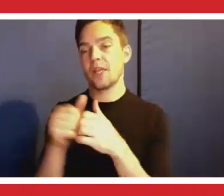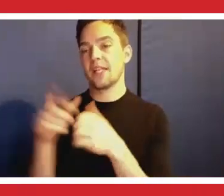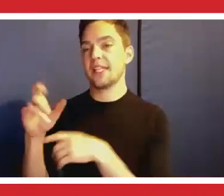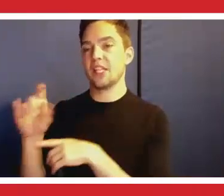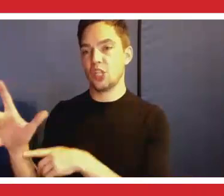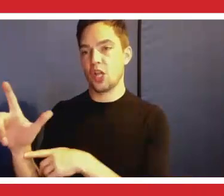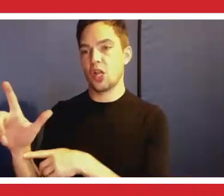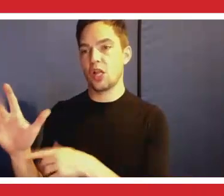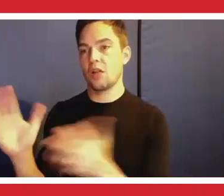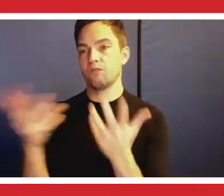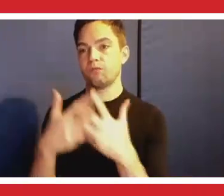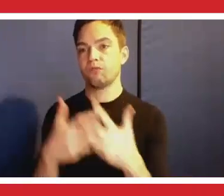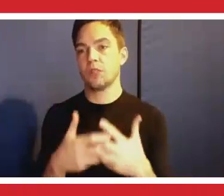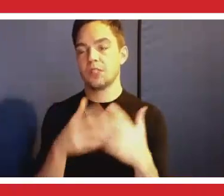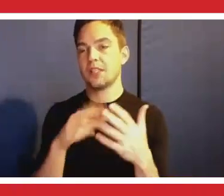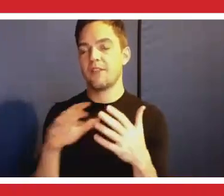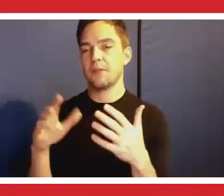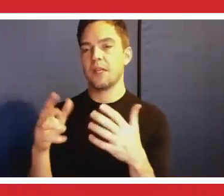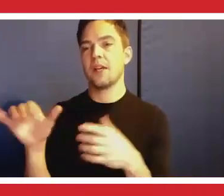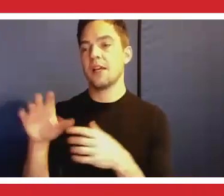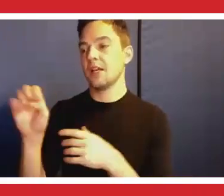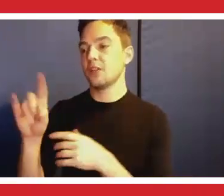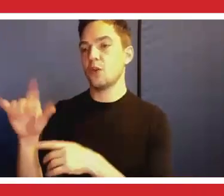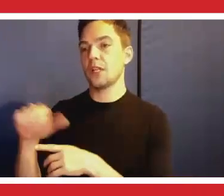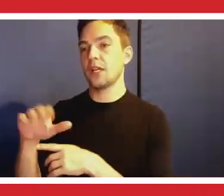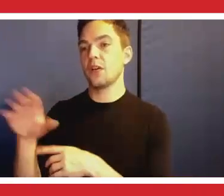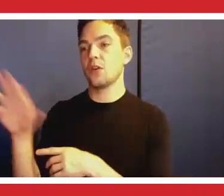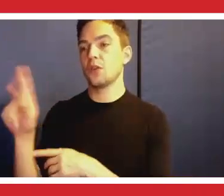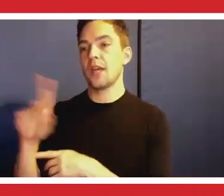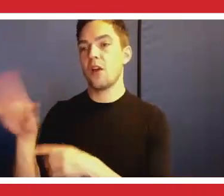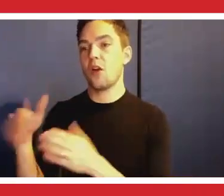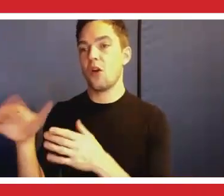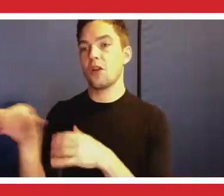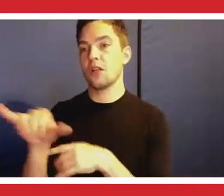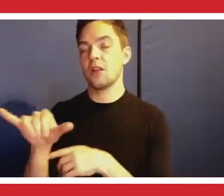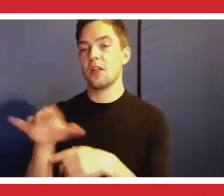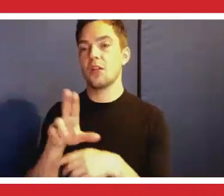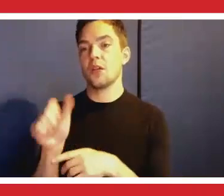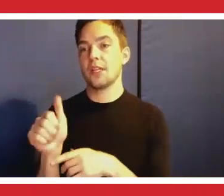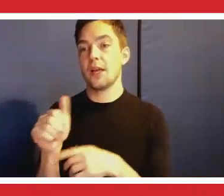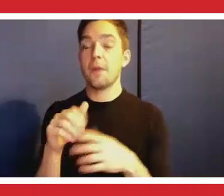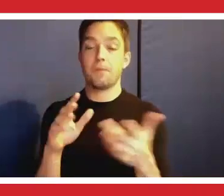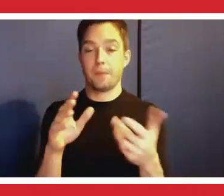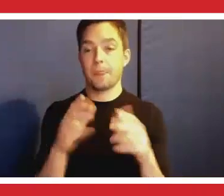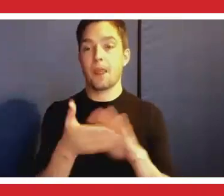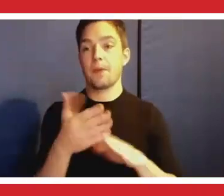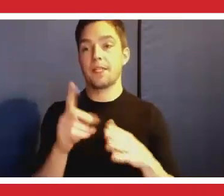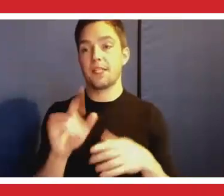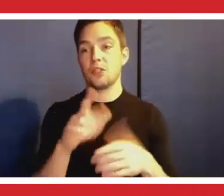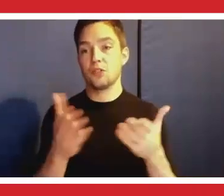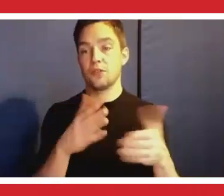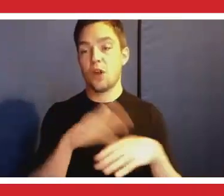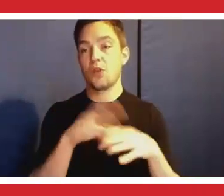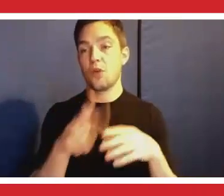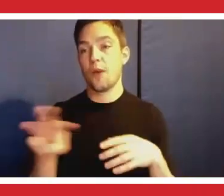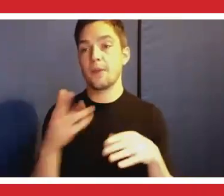has to be like Estonia or like UK or like US. And everybody will actually operate digital services on the web using their